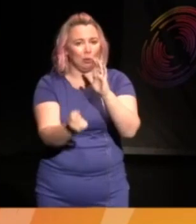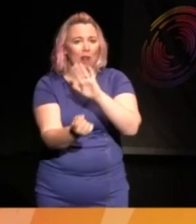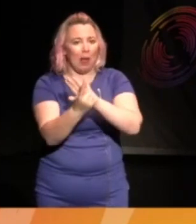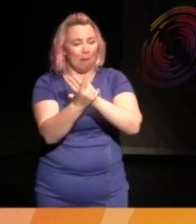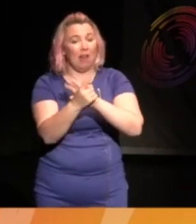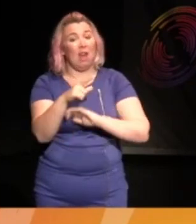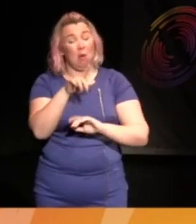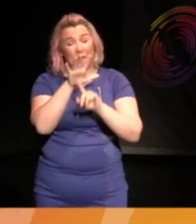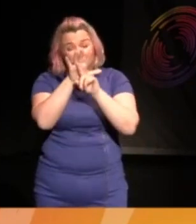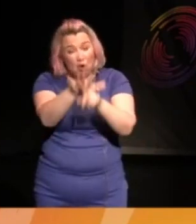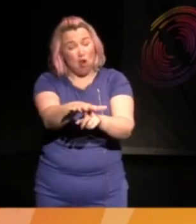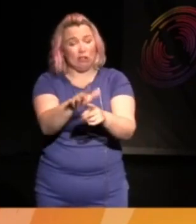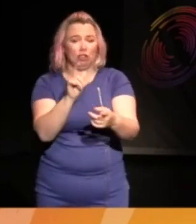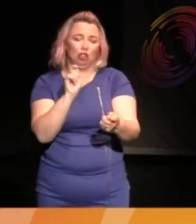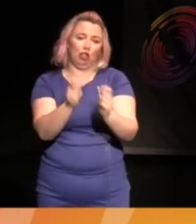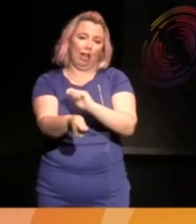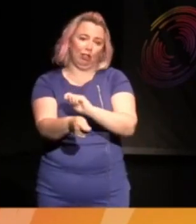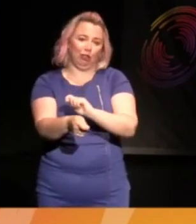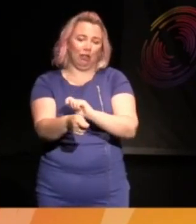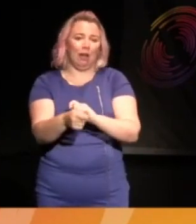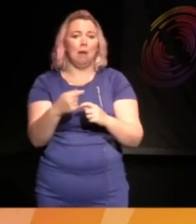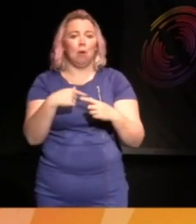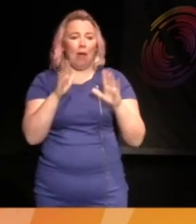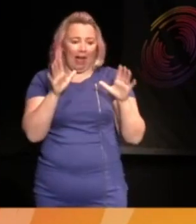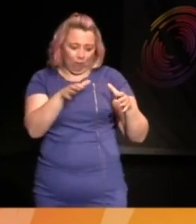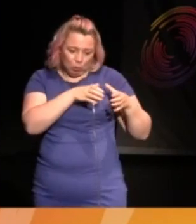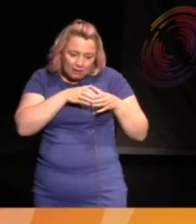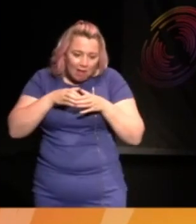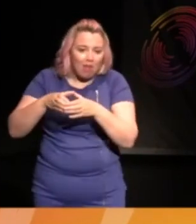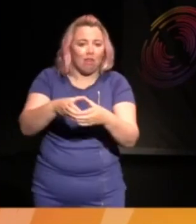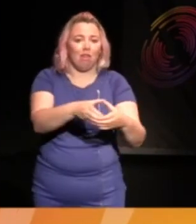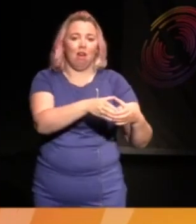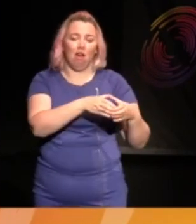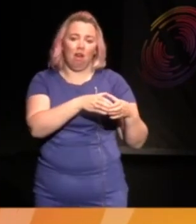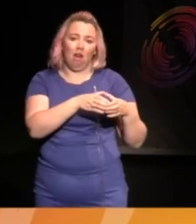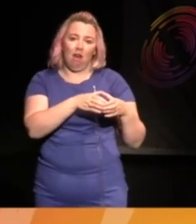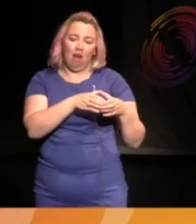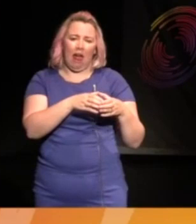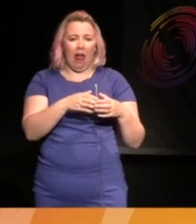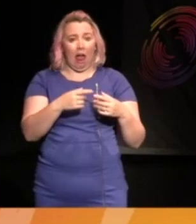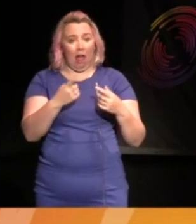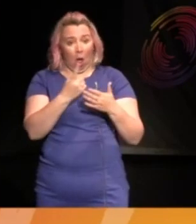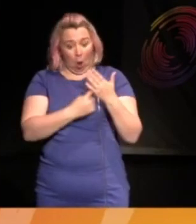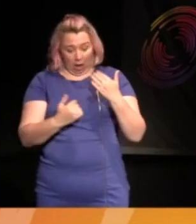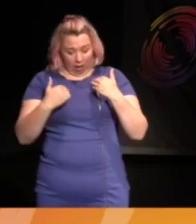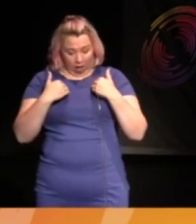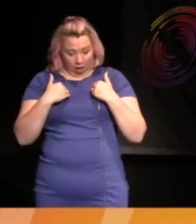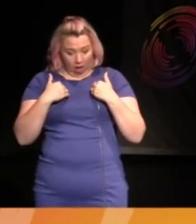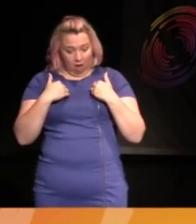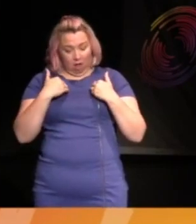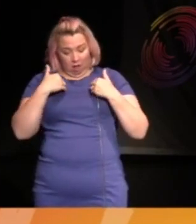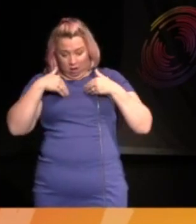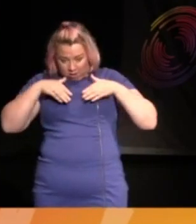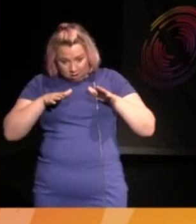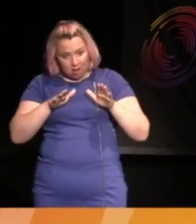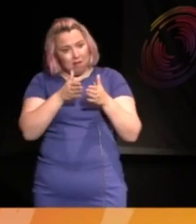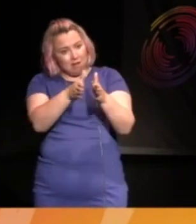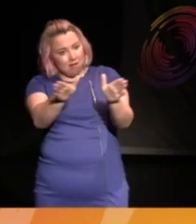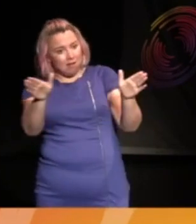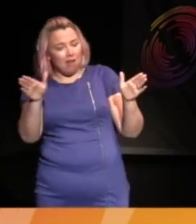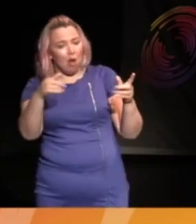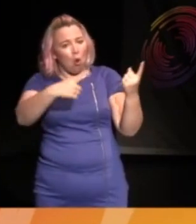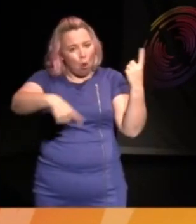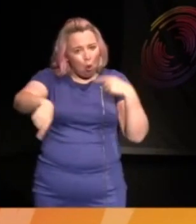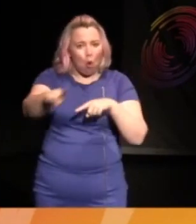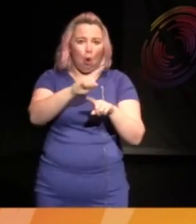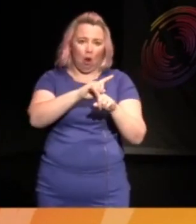to change. Yeah, but we have to do it together, and we have to look beyond what separates us and realize that we are all being